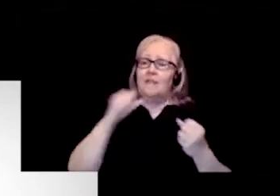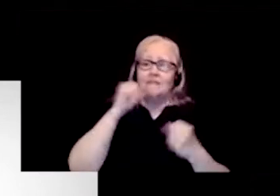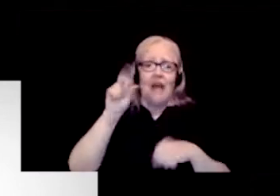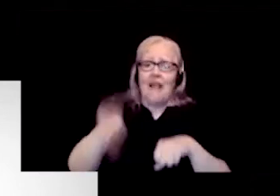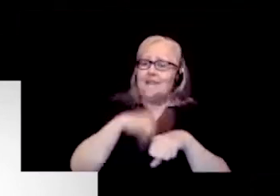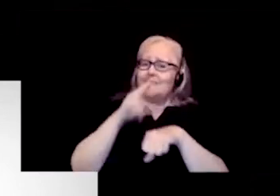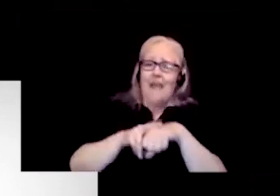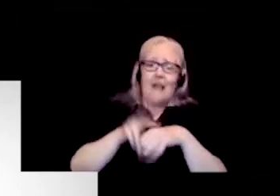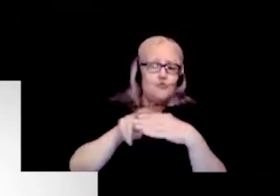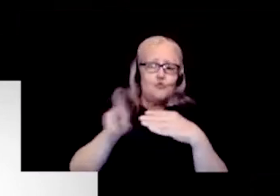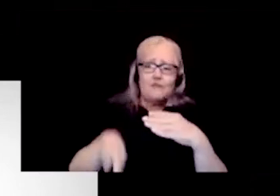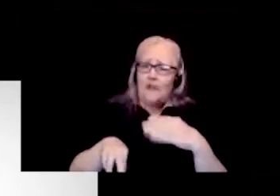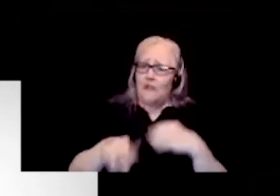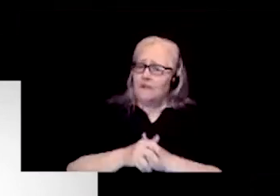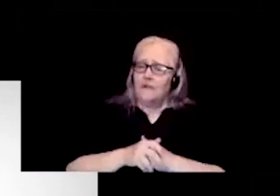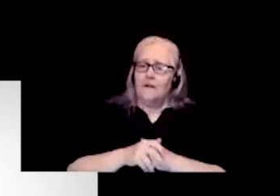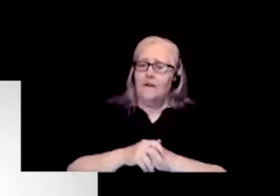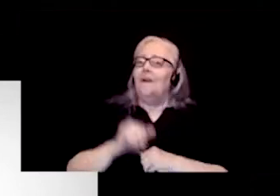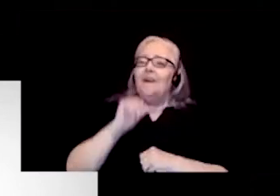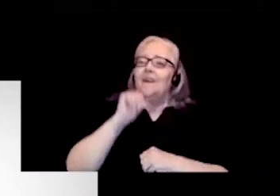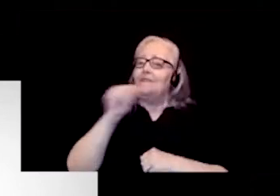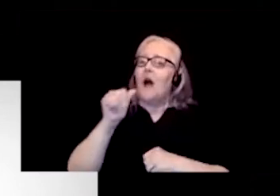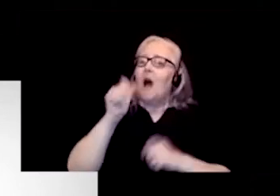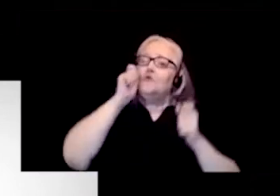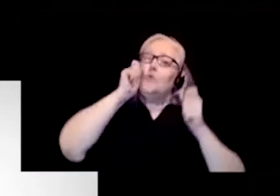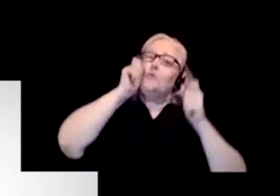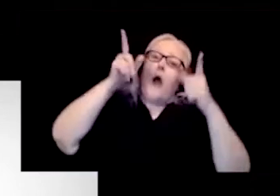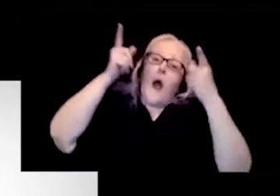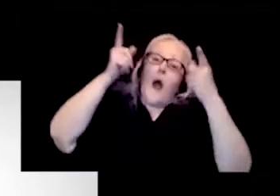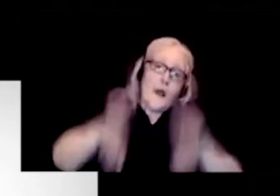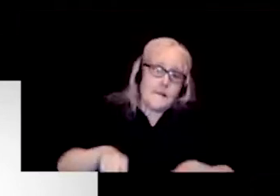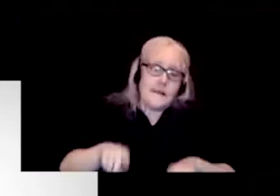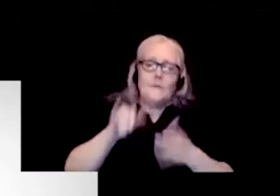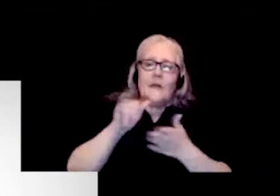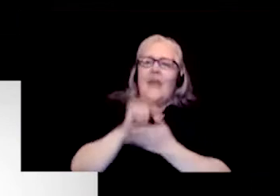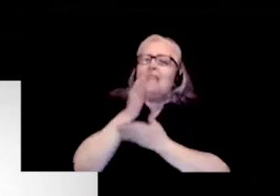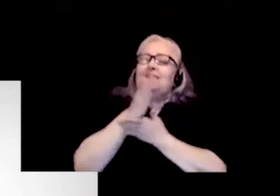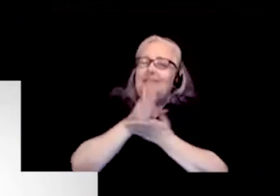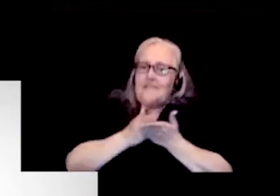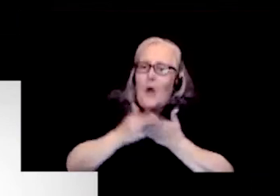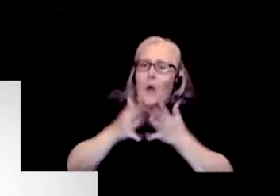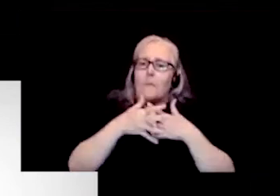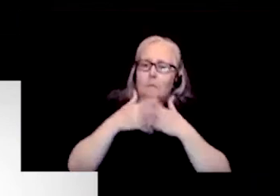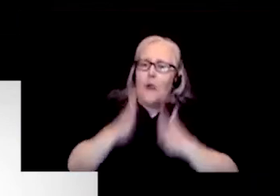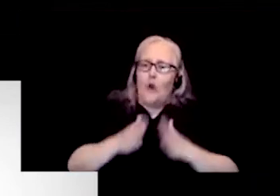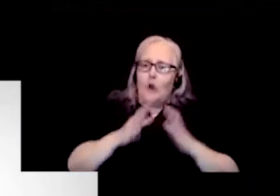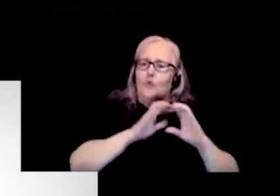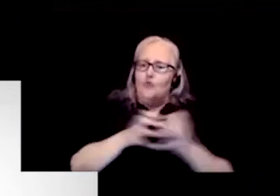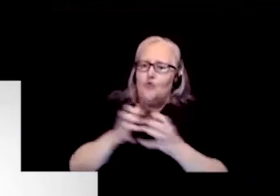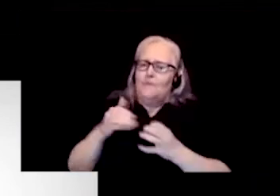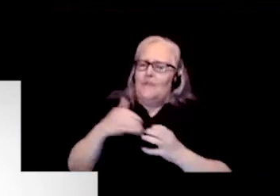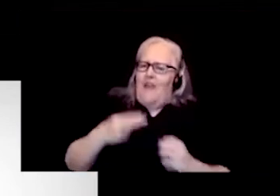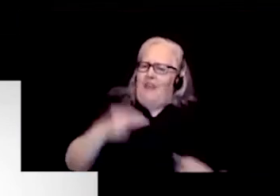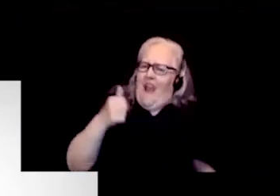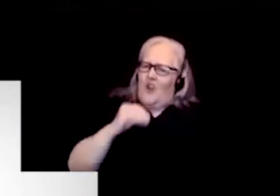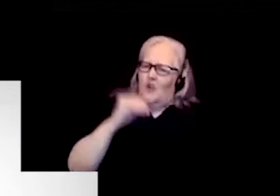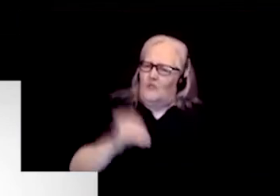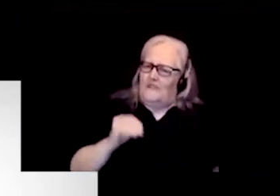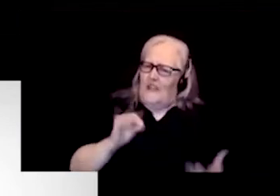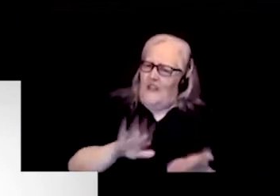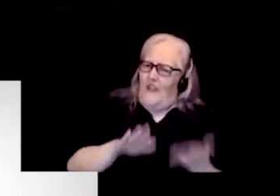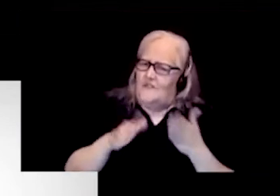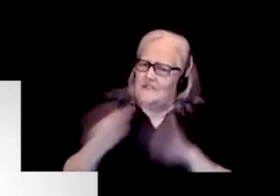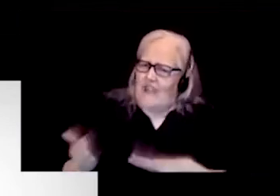is not a coincidence that certain groups of Americans experience higher premature death rates or poorer